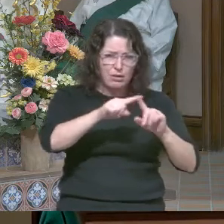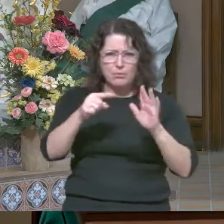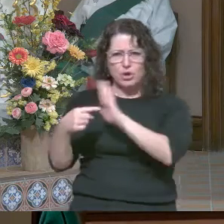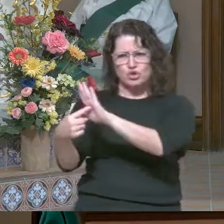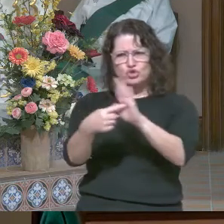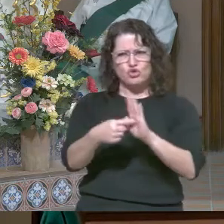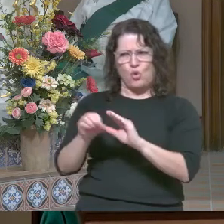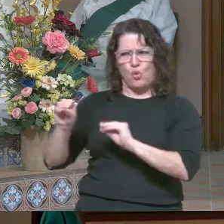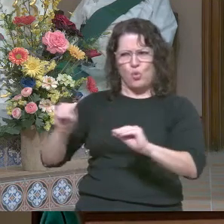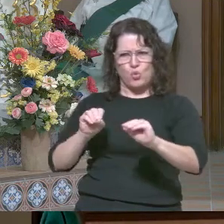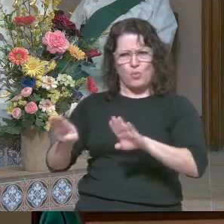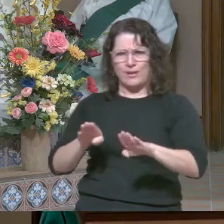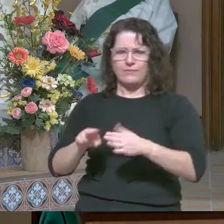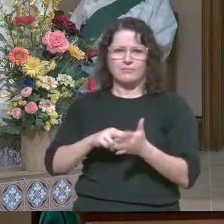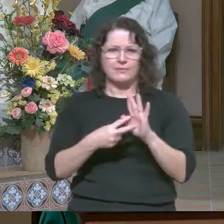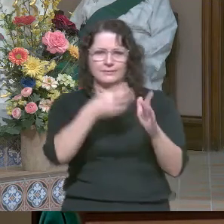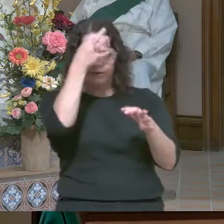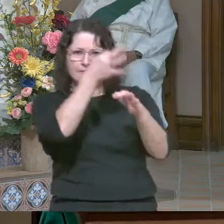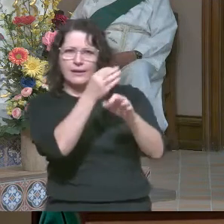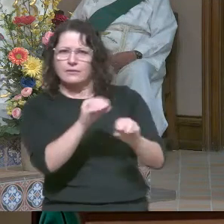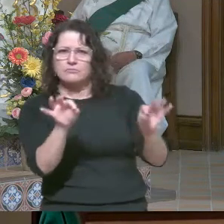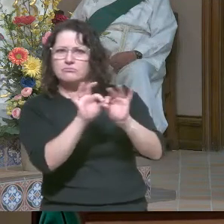works is dead.